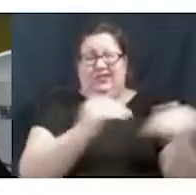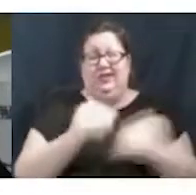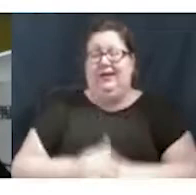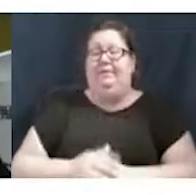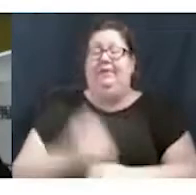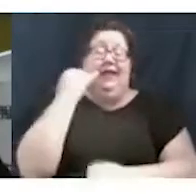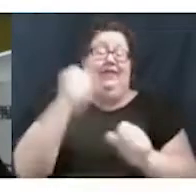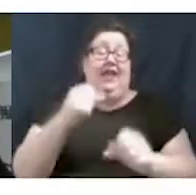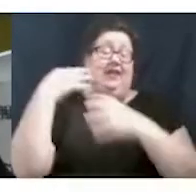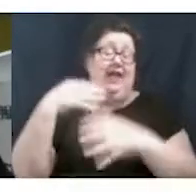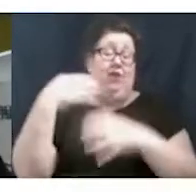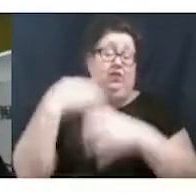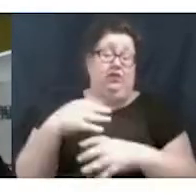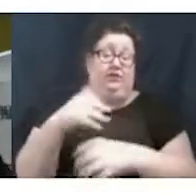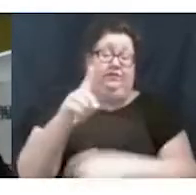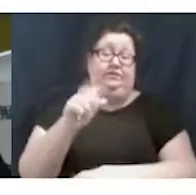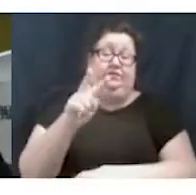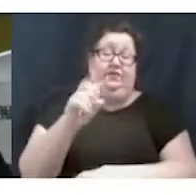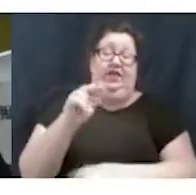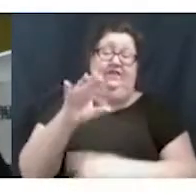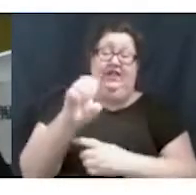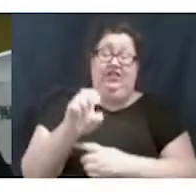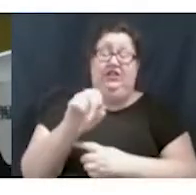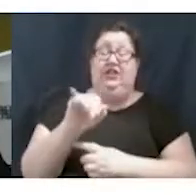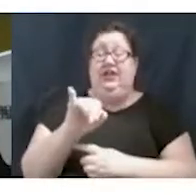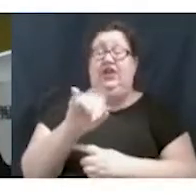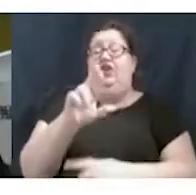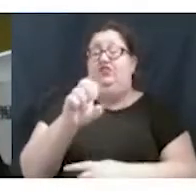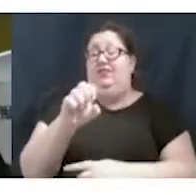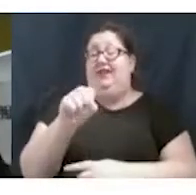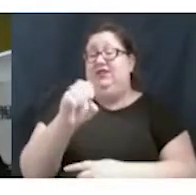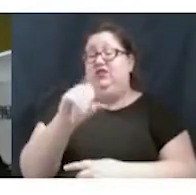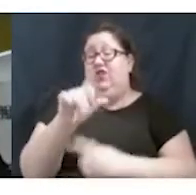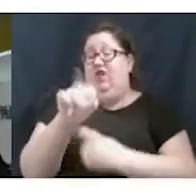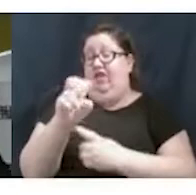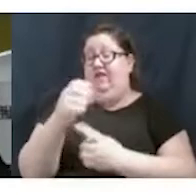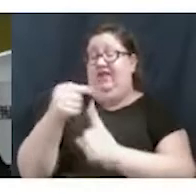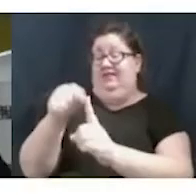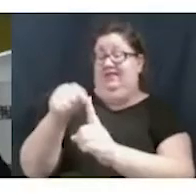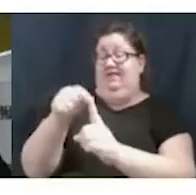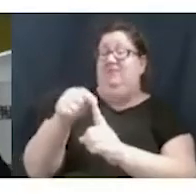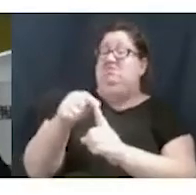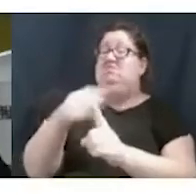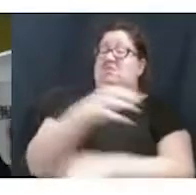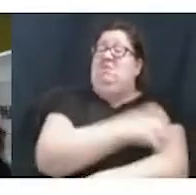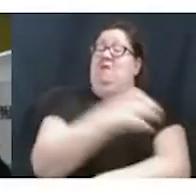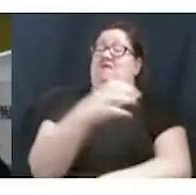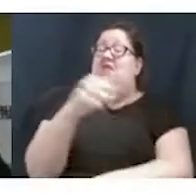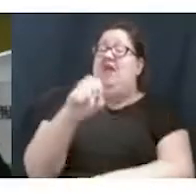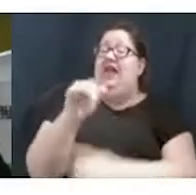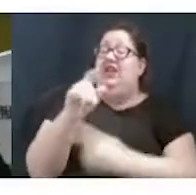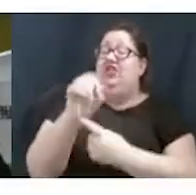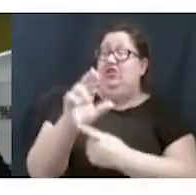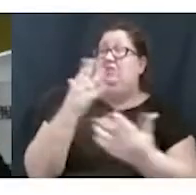download, DaVinci Resolve is actually a fairly powerful editor. Probably the closest thing on my